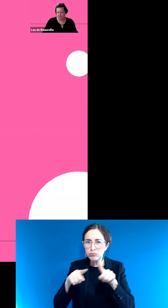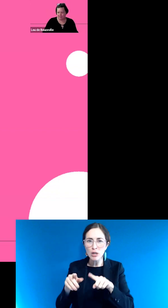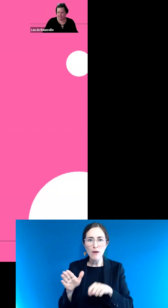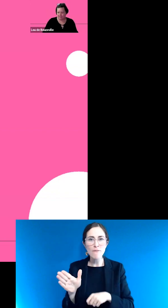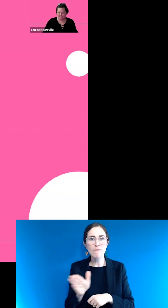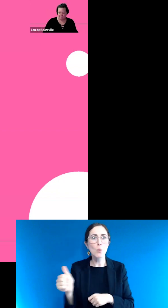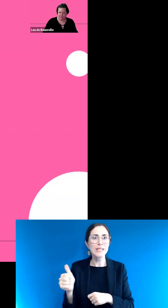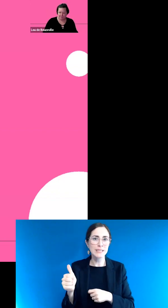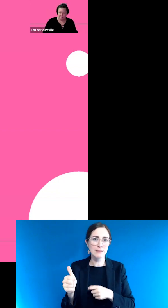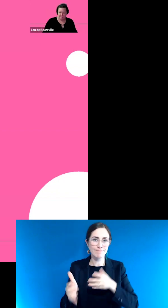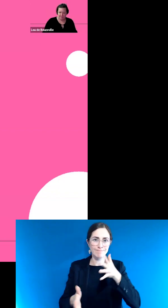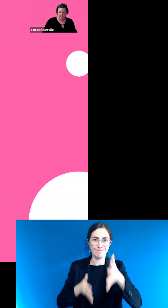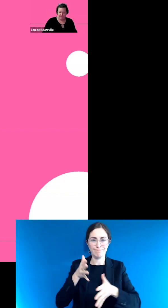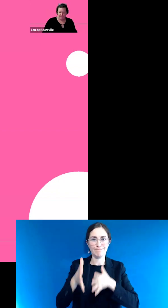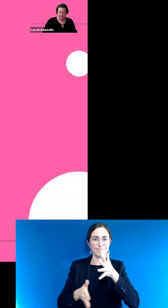fluent signers.